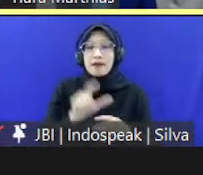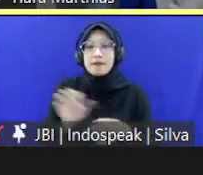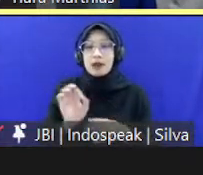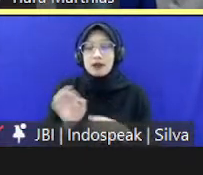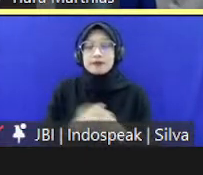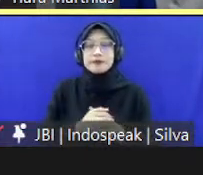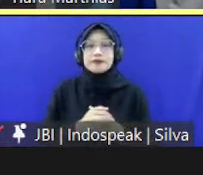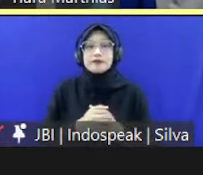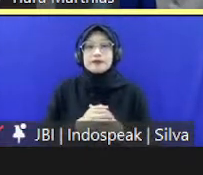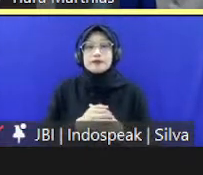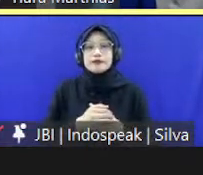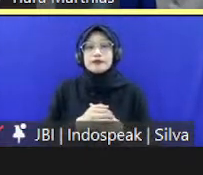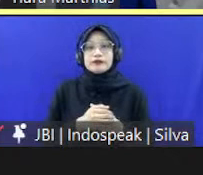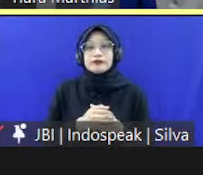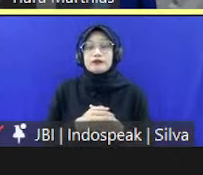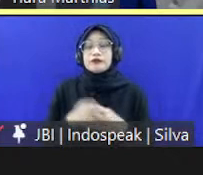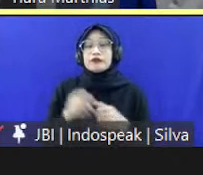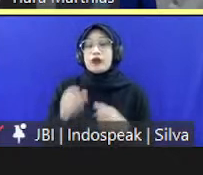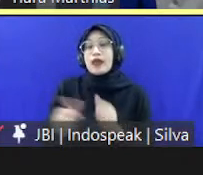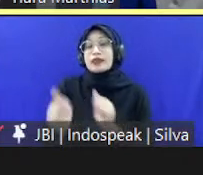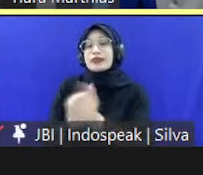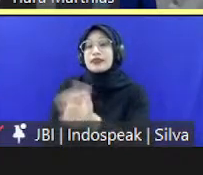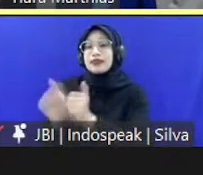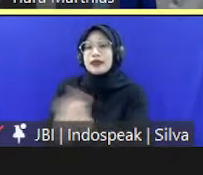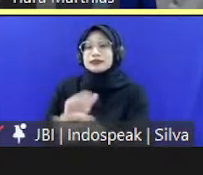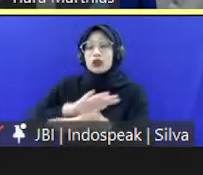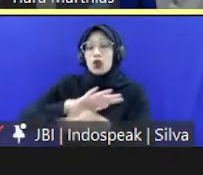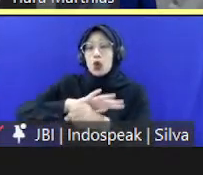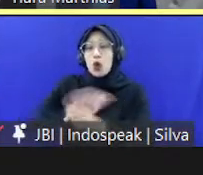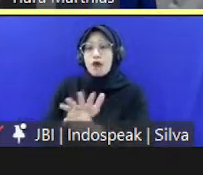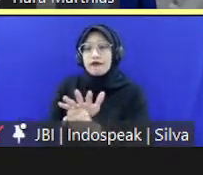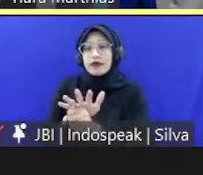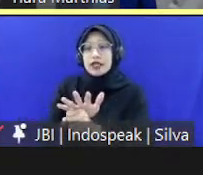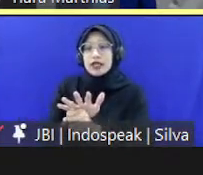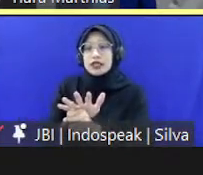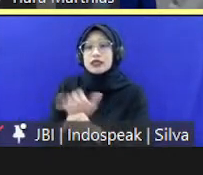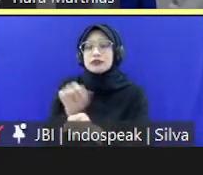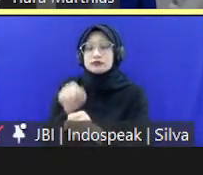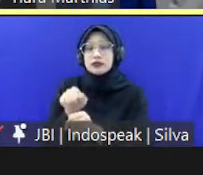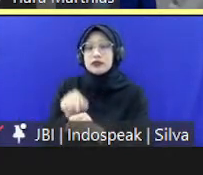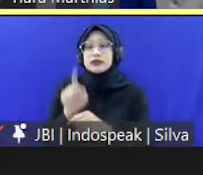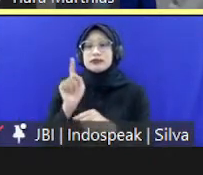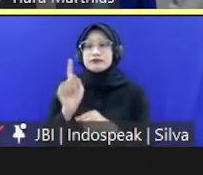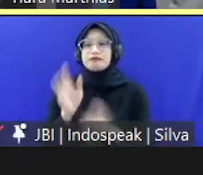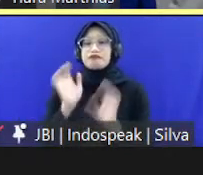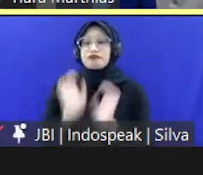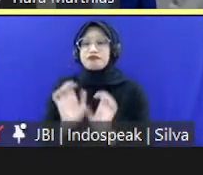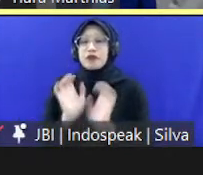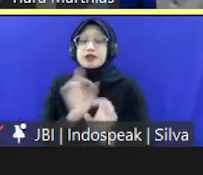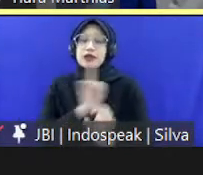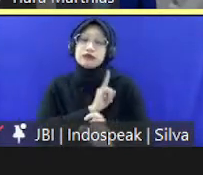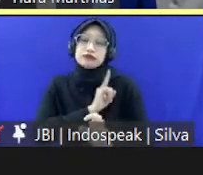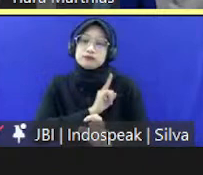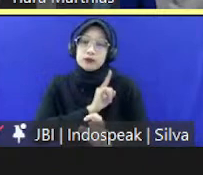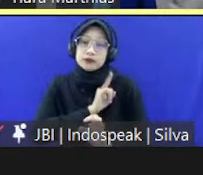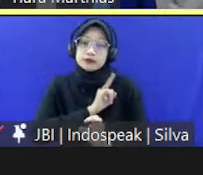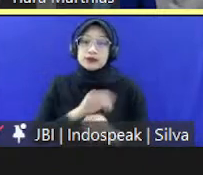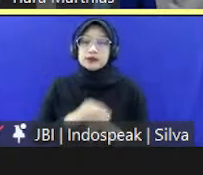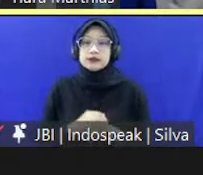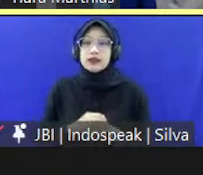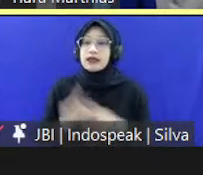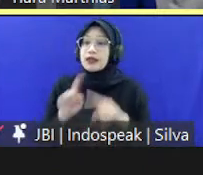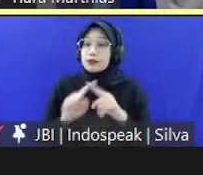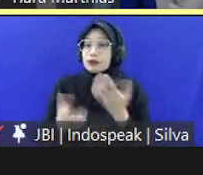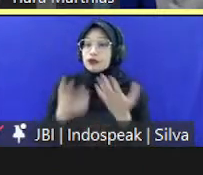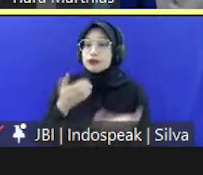but and some of the inpatient services for COVID. But why don't we tap also the private sector for procuring other